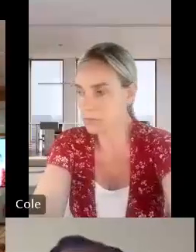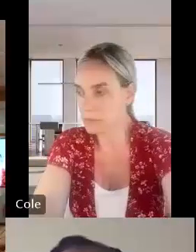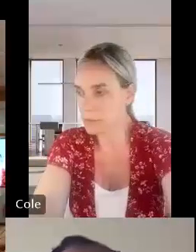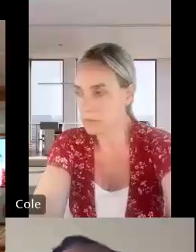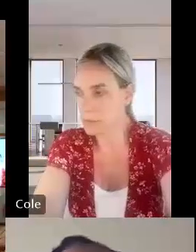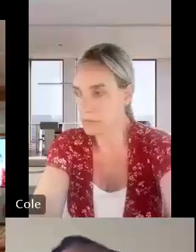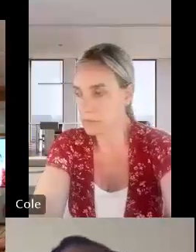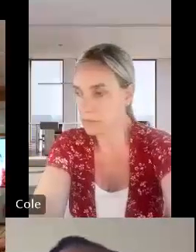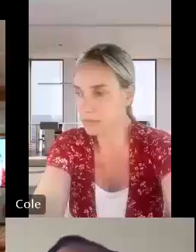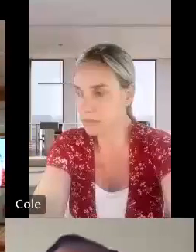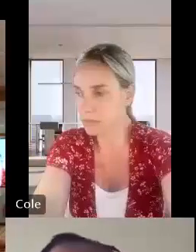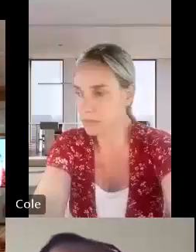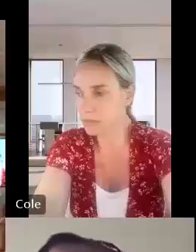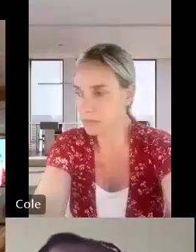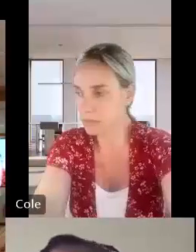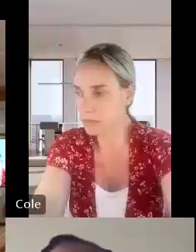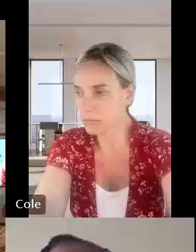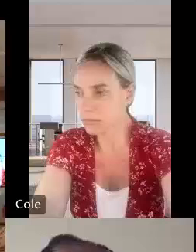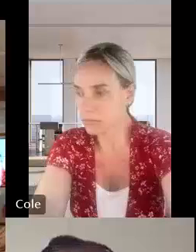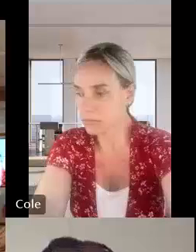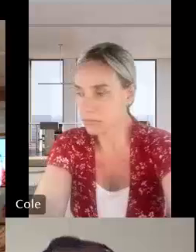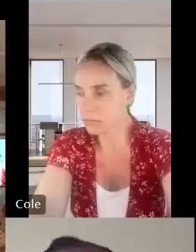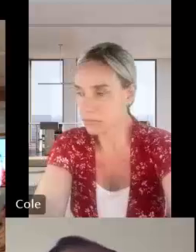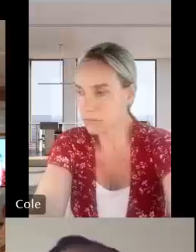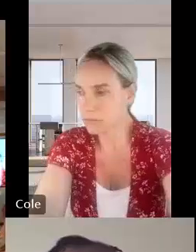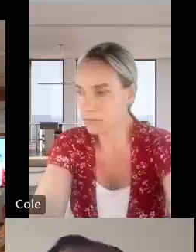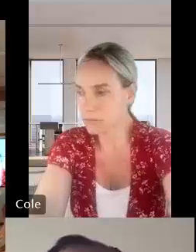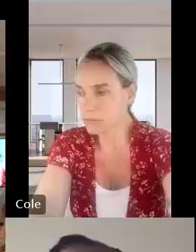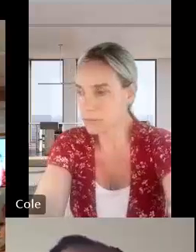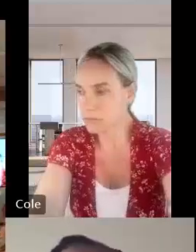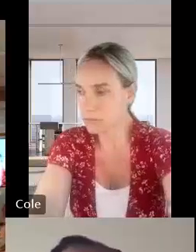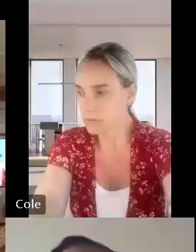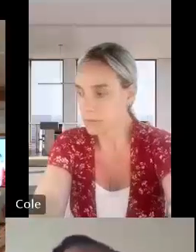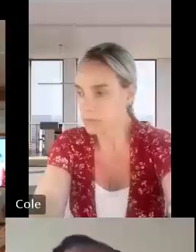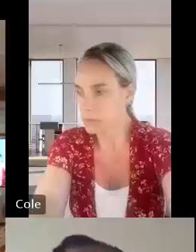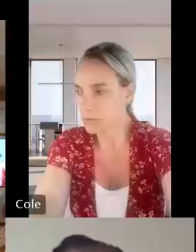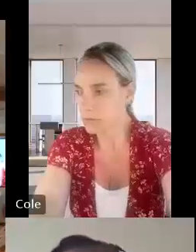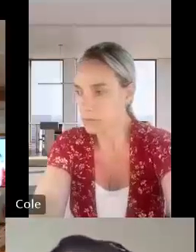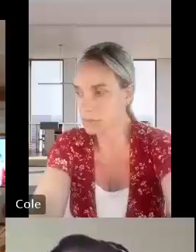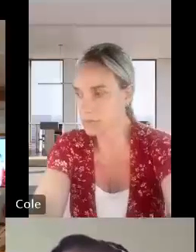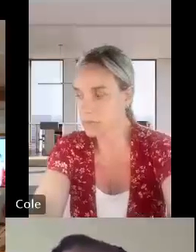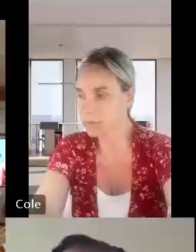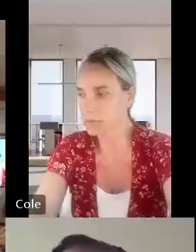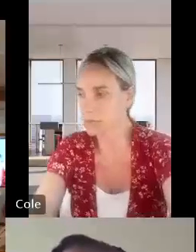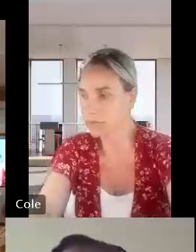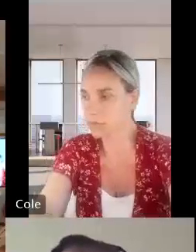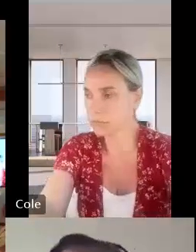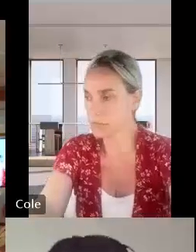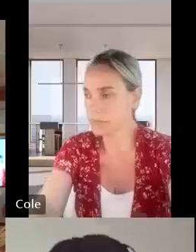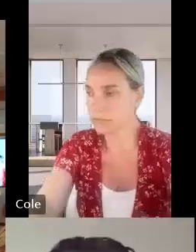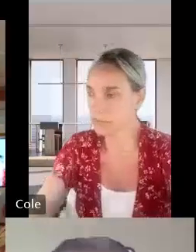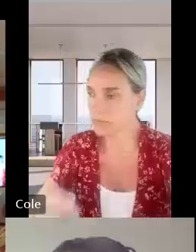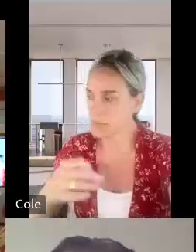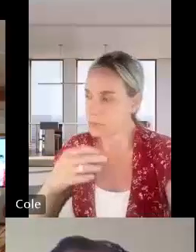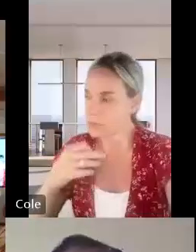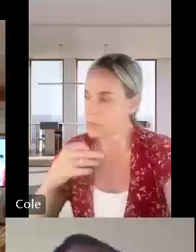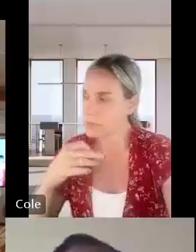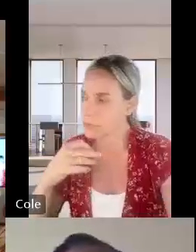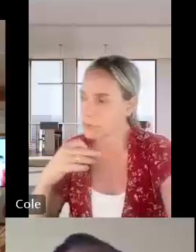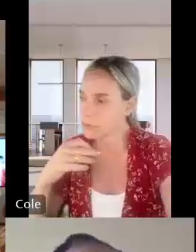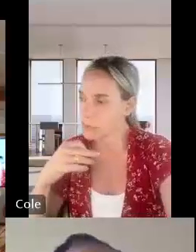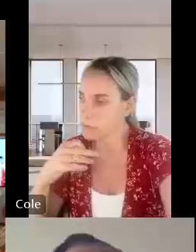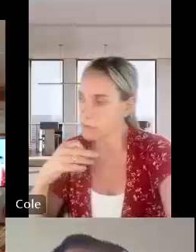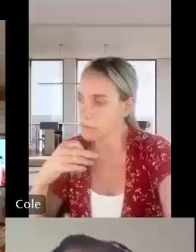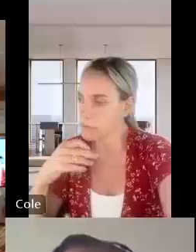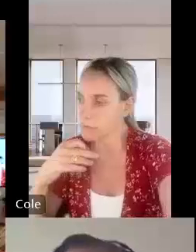the necessary staff to be able to support that. And we also have seen through the work that's happening specifically in the center an increase in